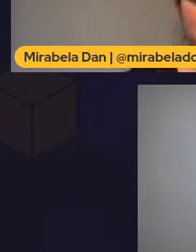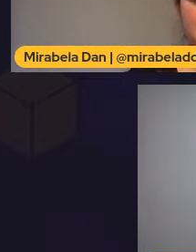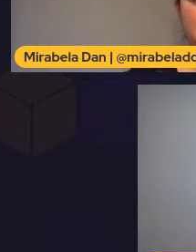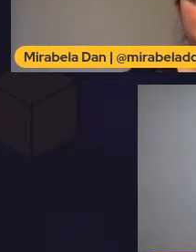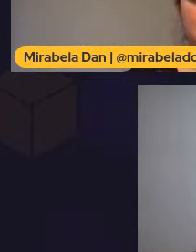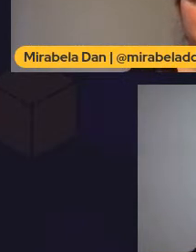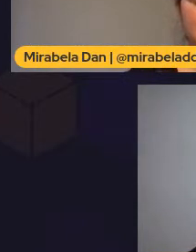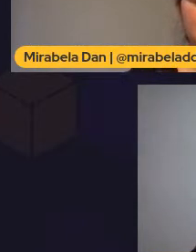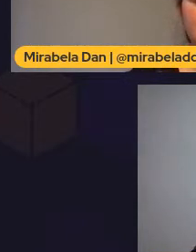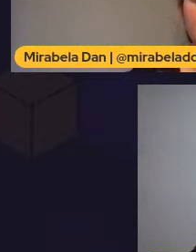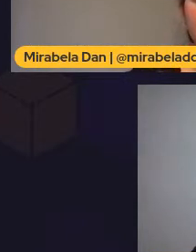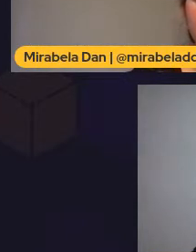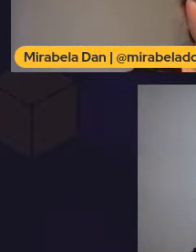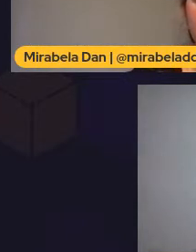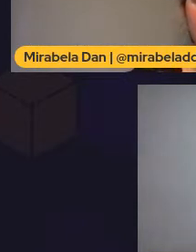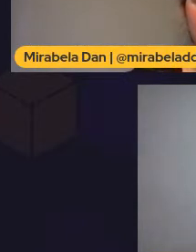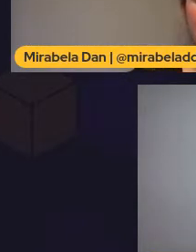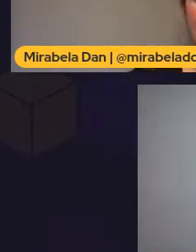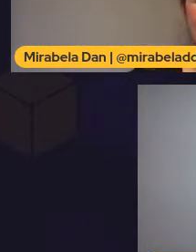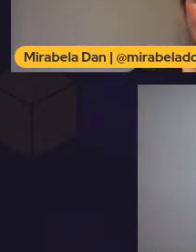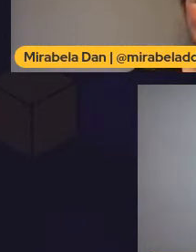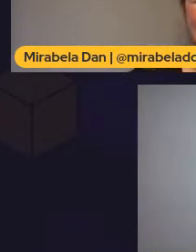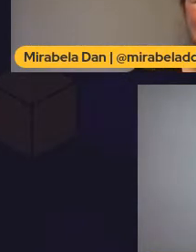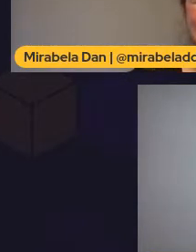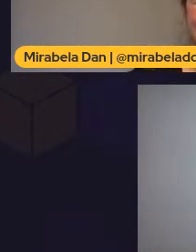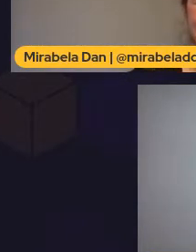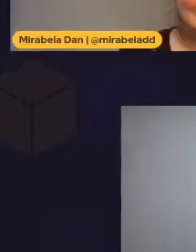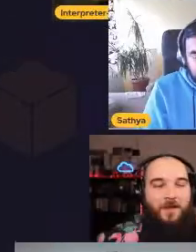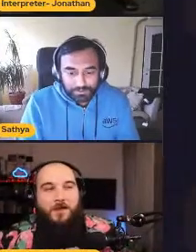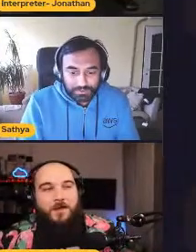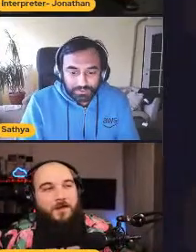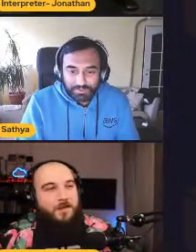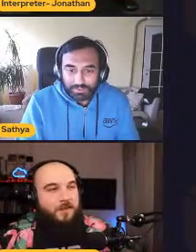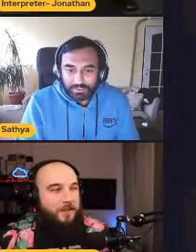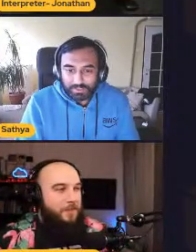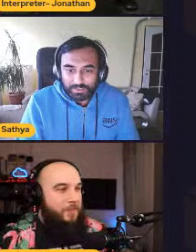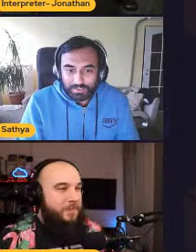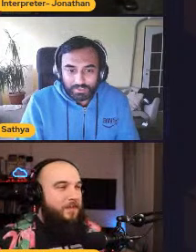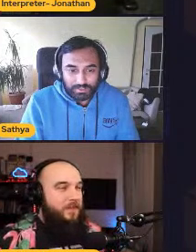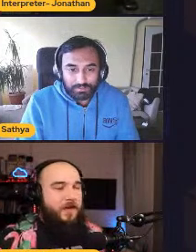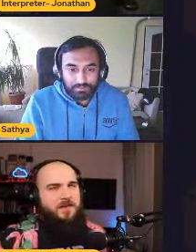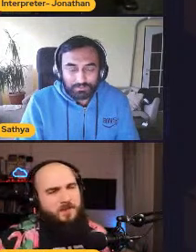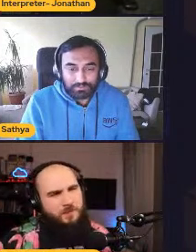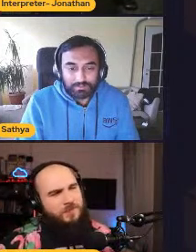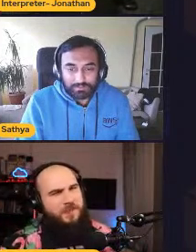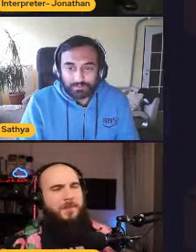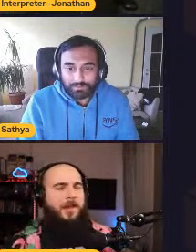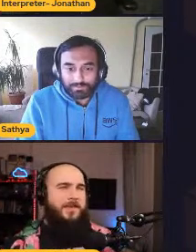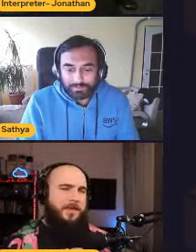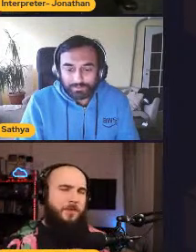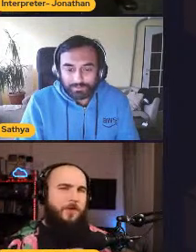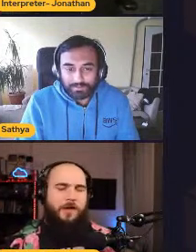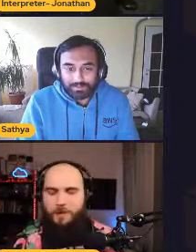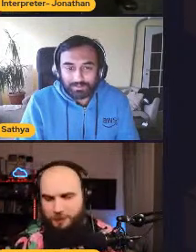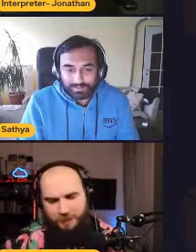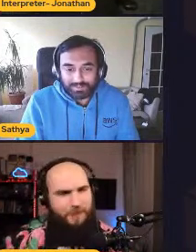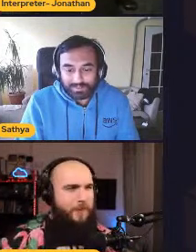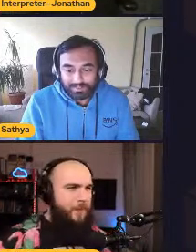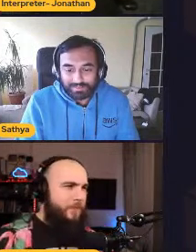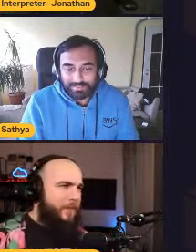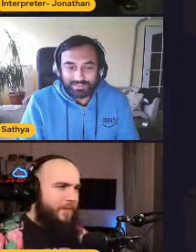is something which I don't do quite a lot as well. So Darko, all over to you. Thank you, Satya. And you said my last name, okay?